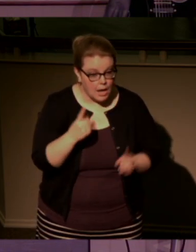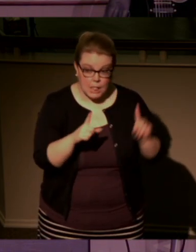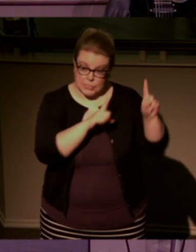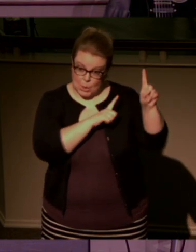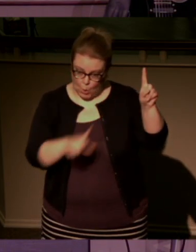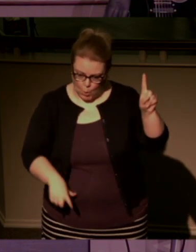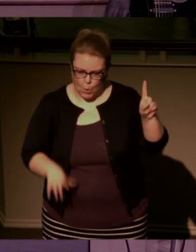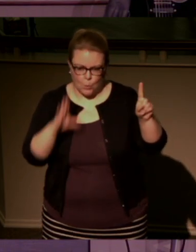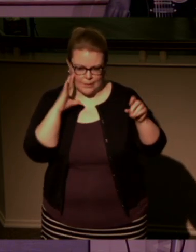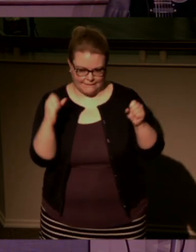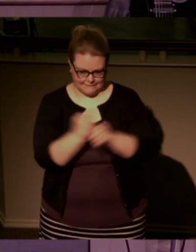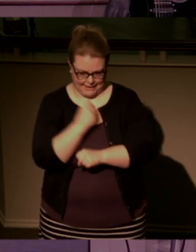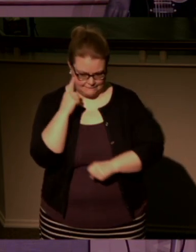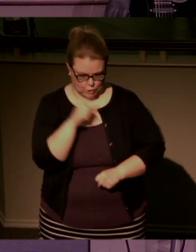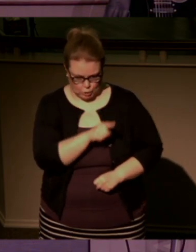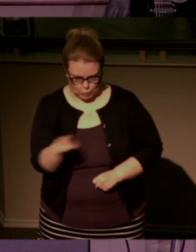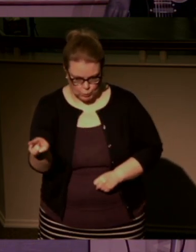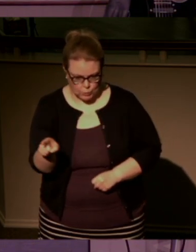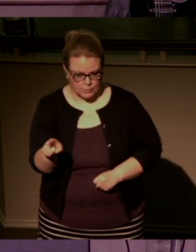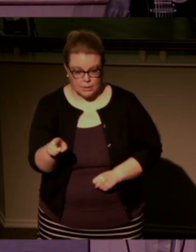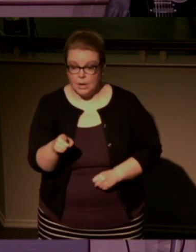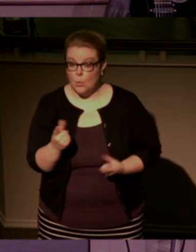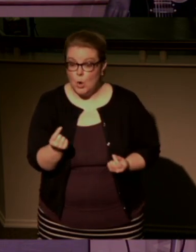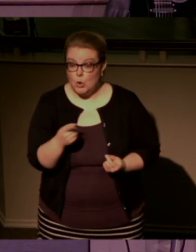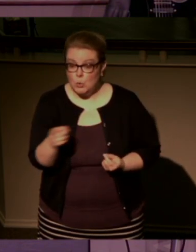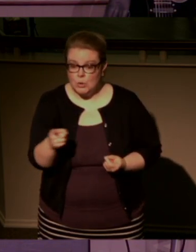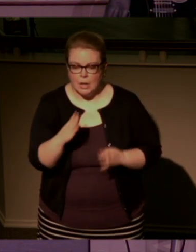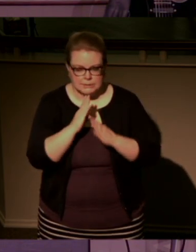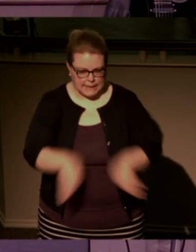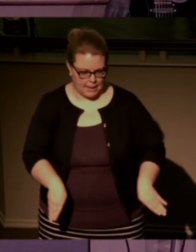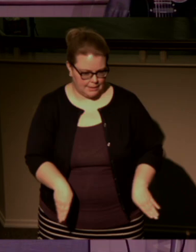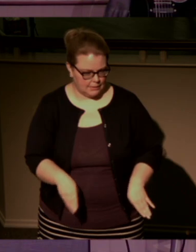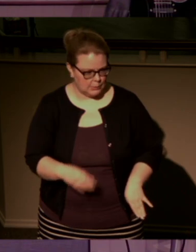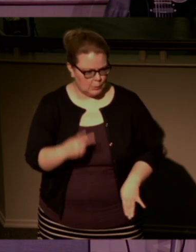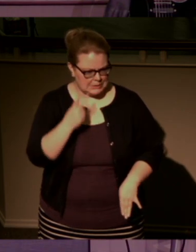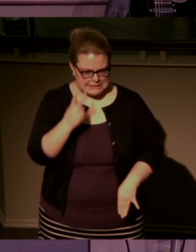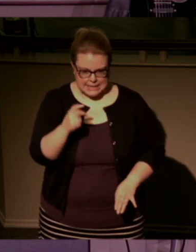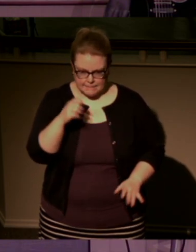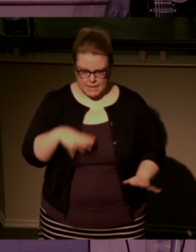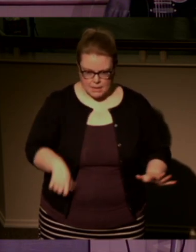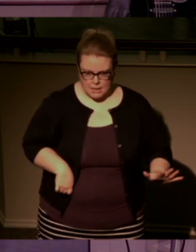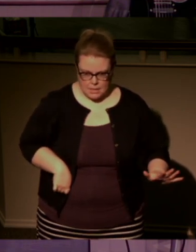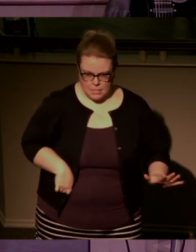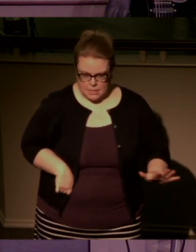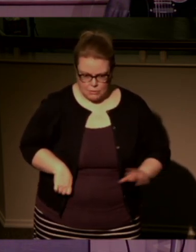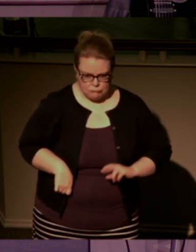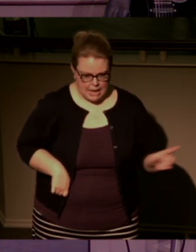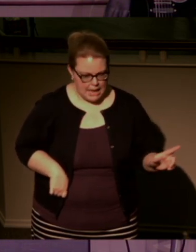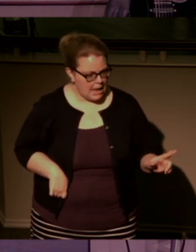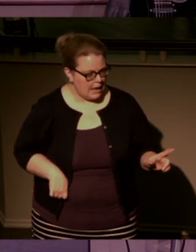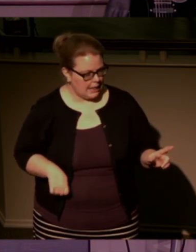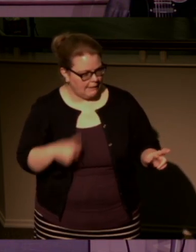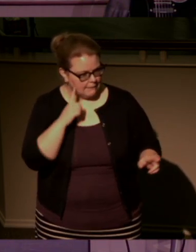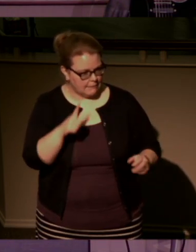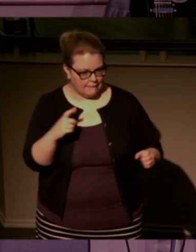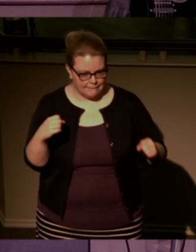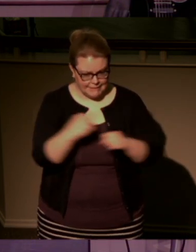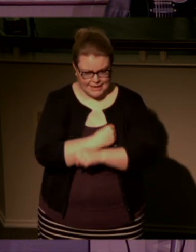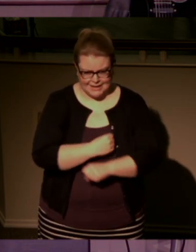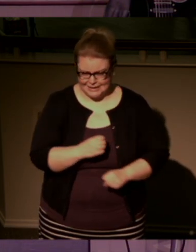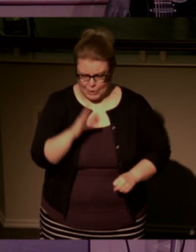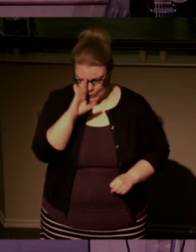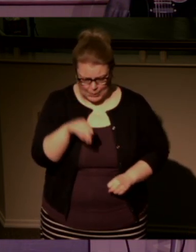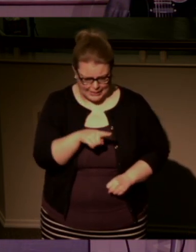you, and you have only to be silent." You can see all the men, hands on their swords, girding up for a hopeless